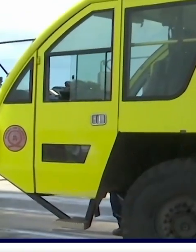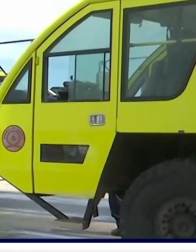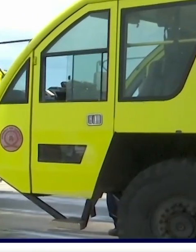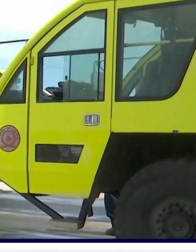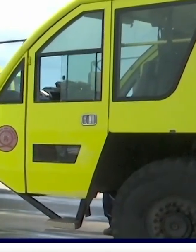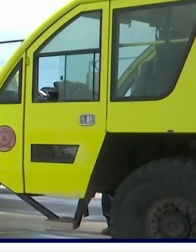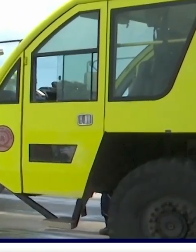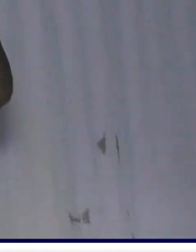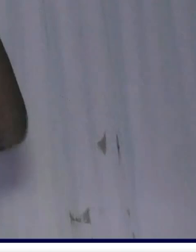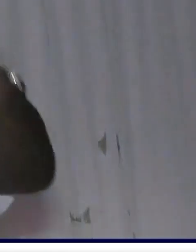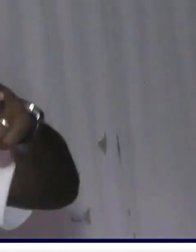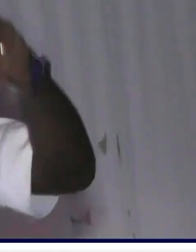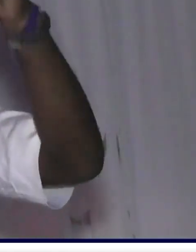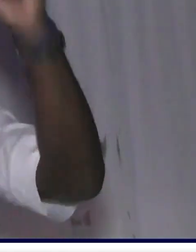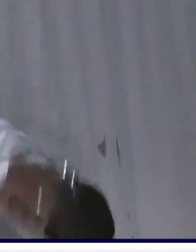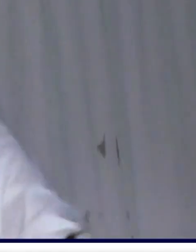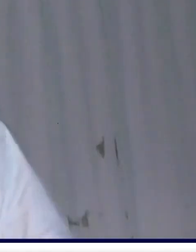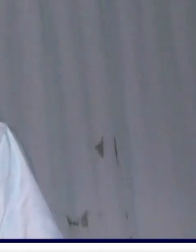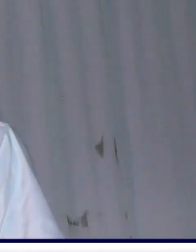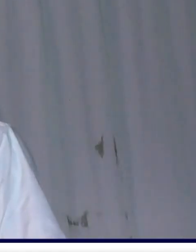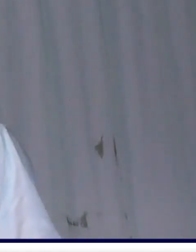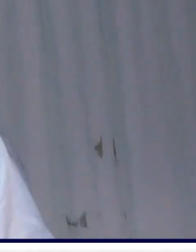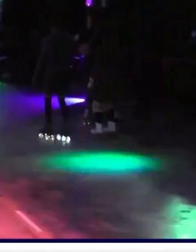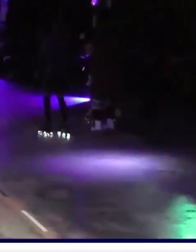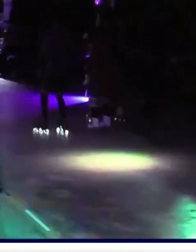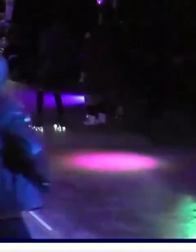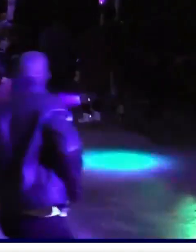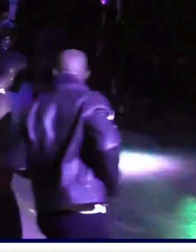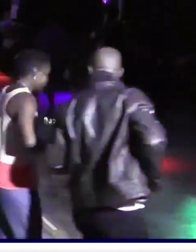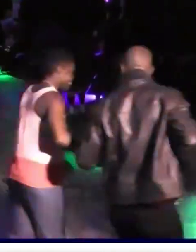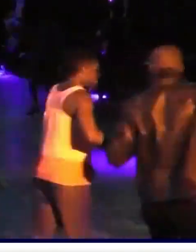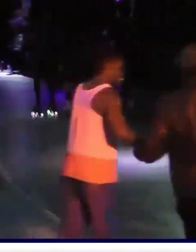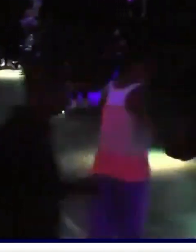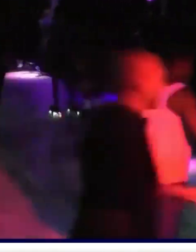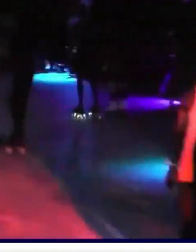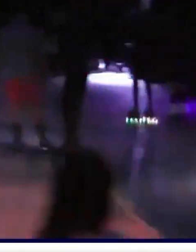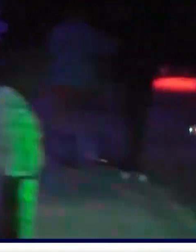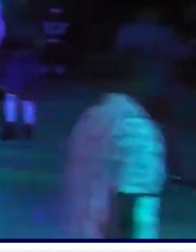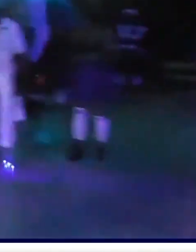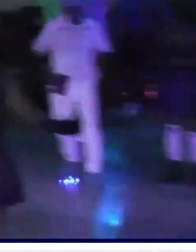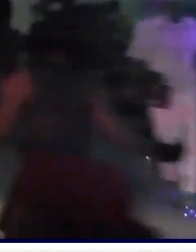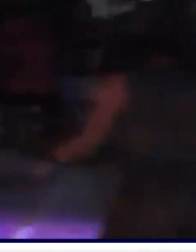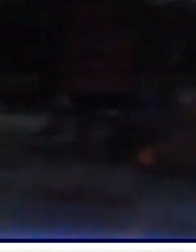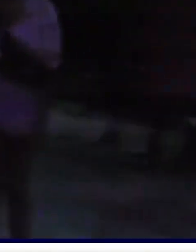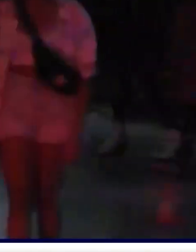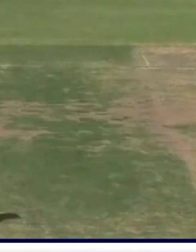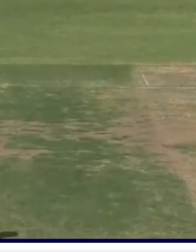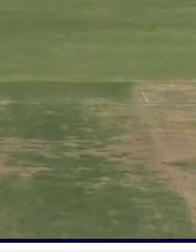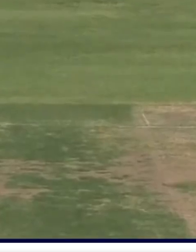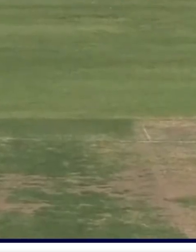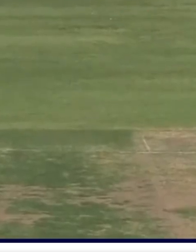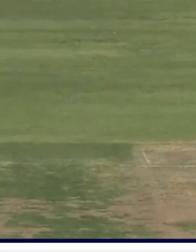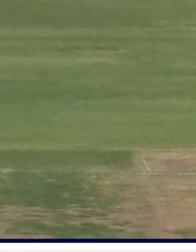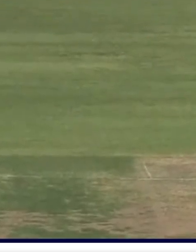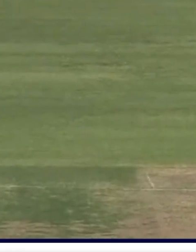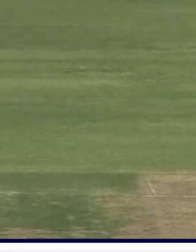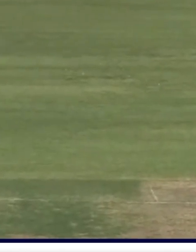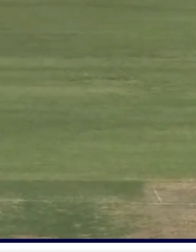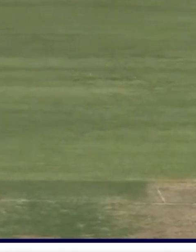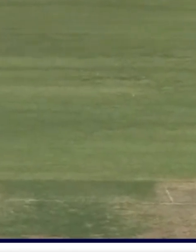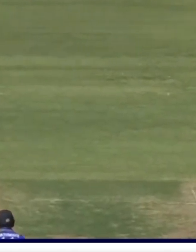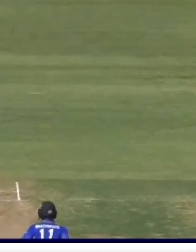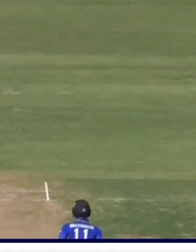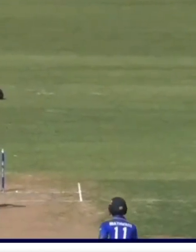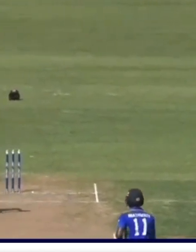roller skating initiative, bringing people together. And in sports, Barbados Pride